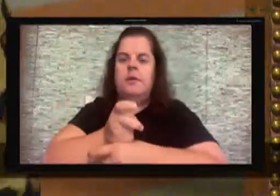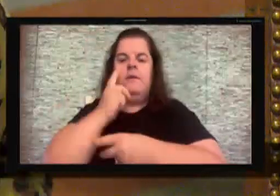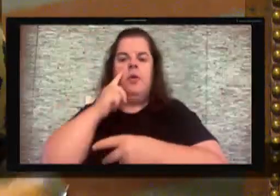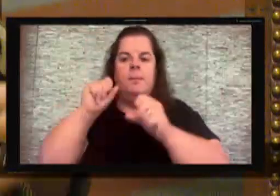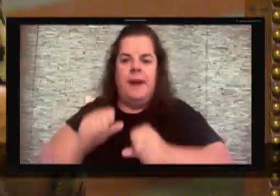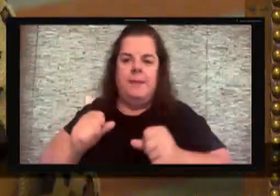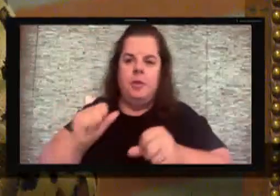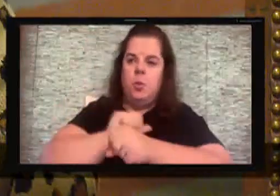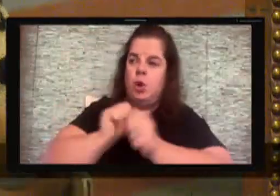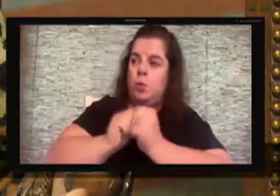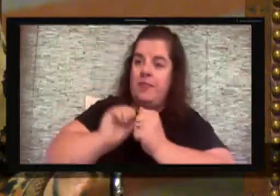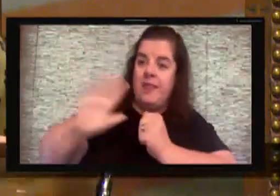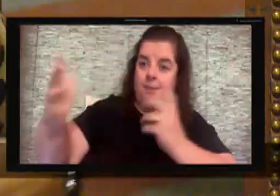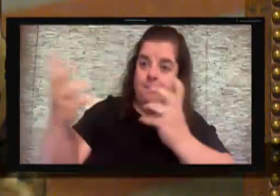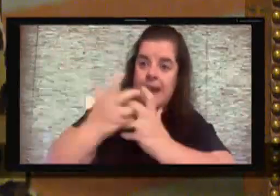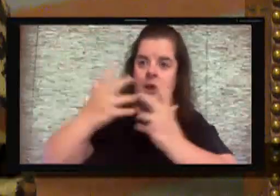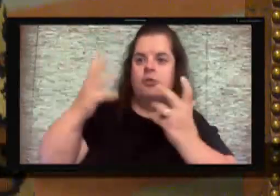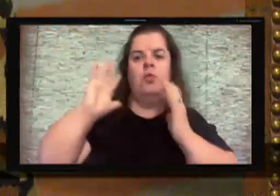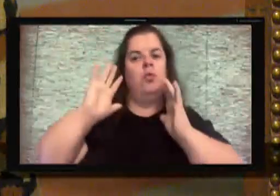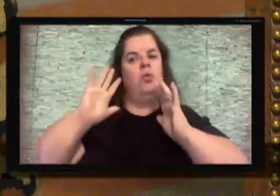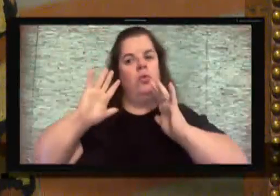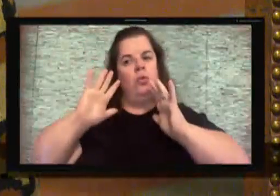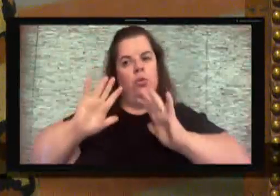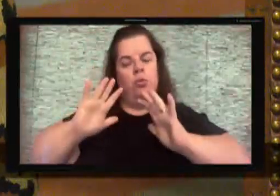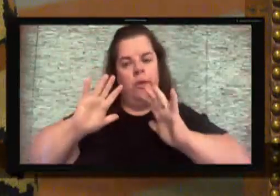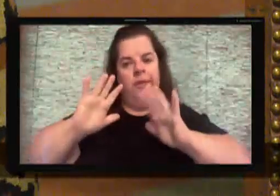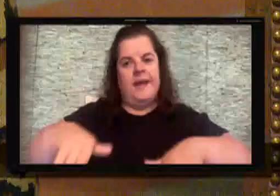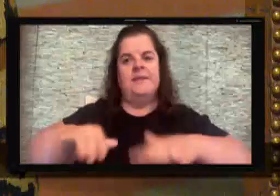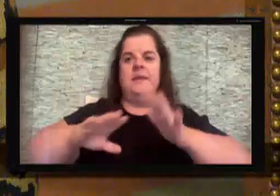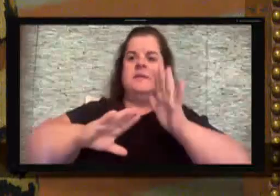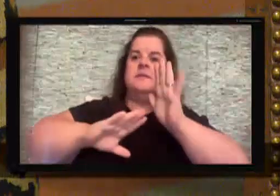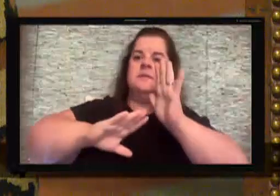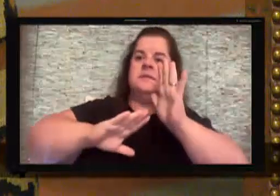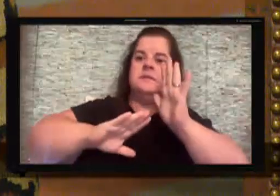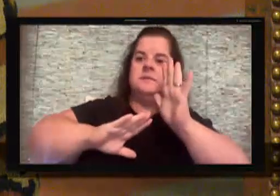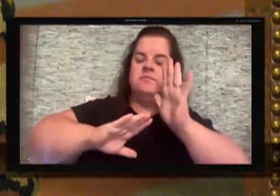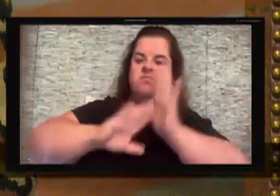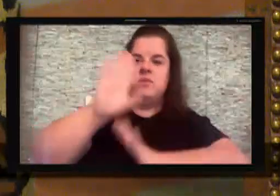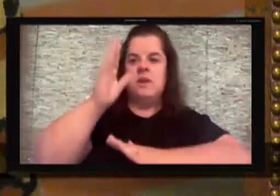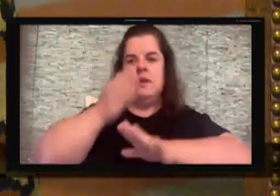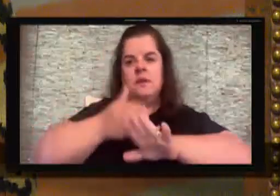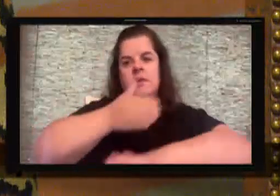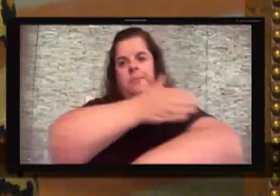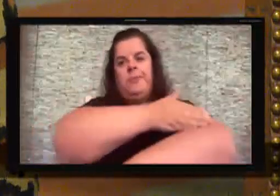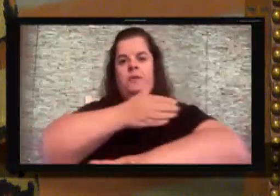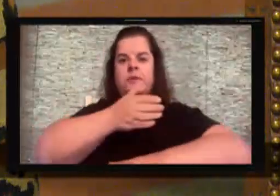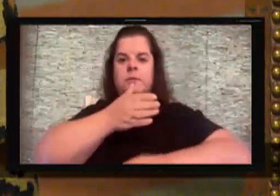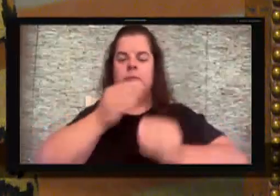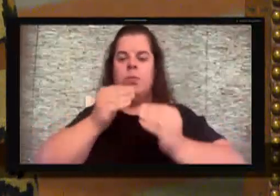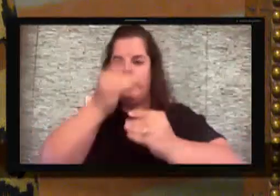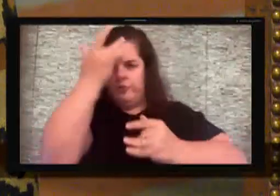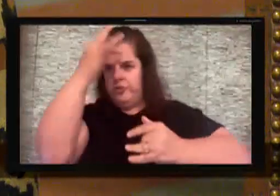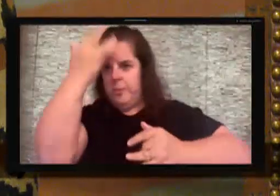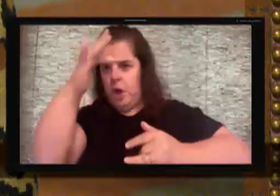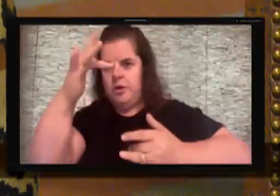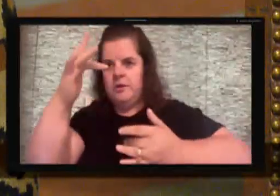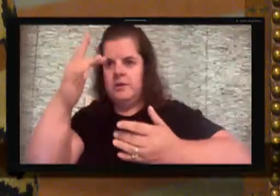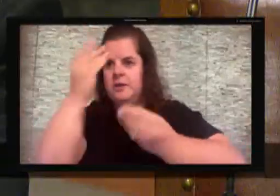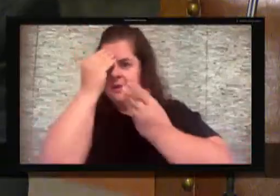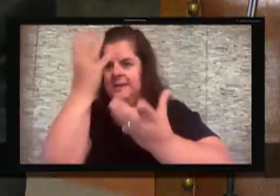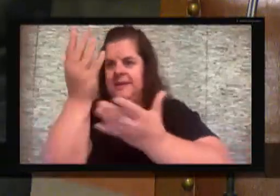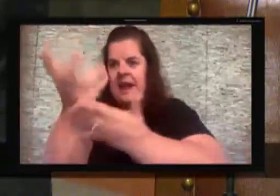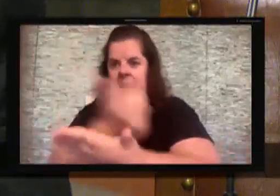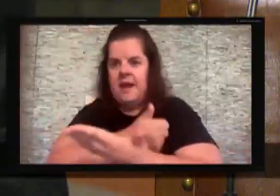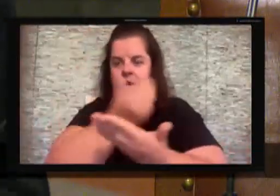with them and have a more sophisticated data collection process, we're able to get more money in for the city. All